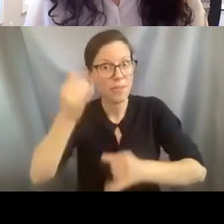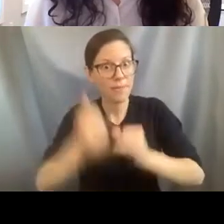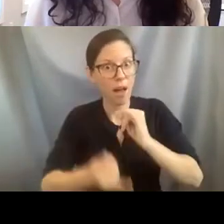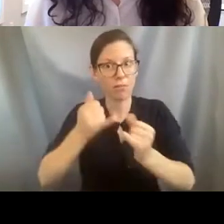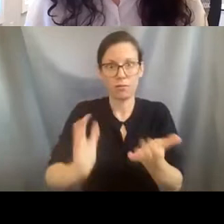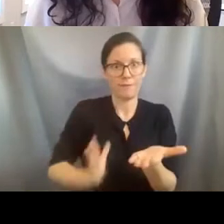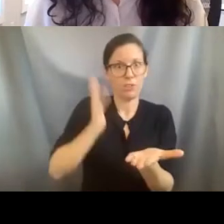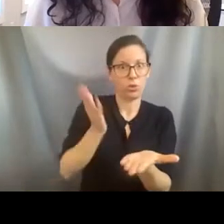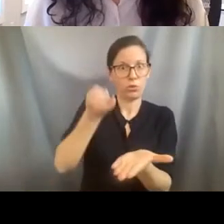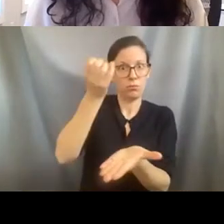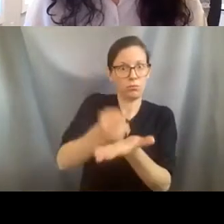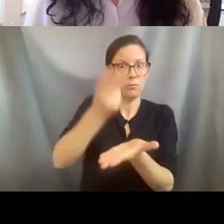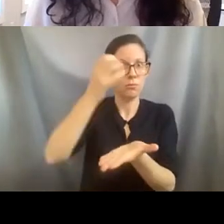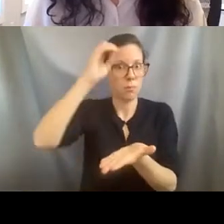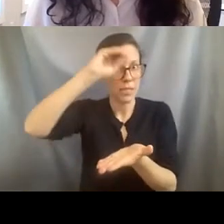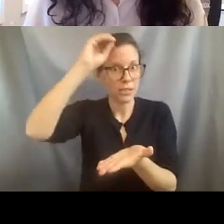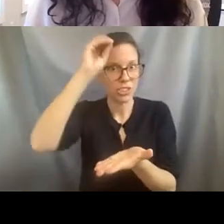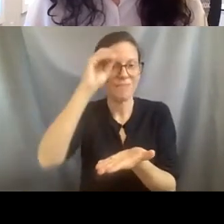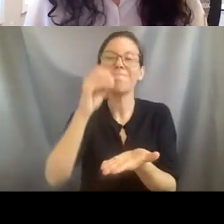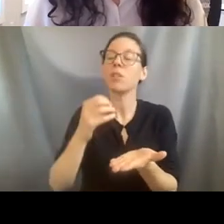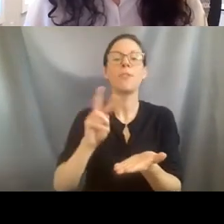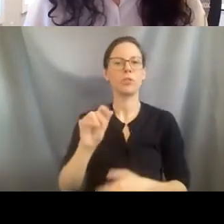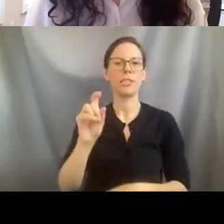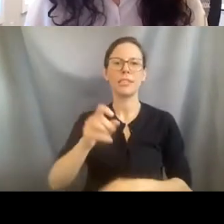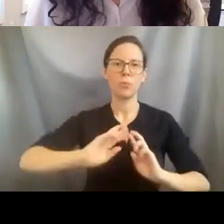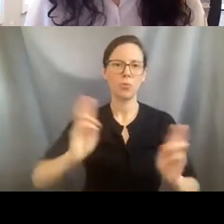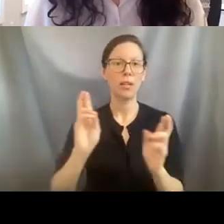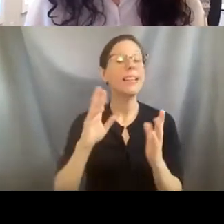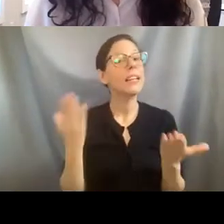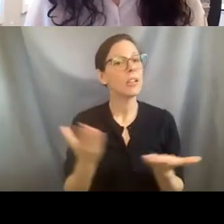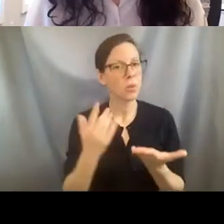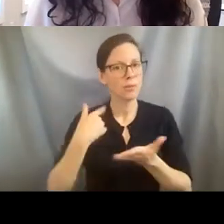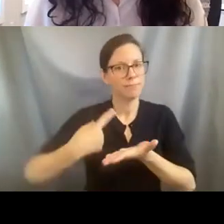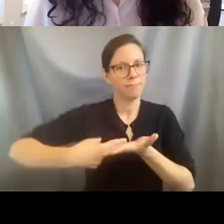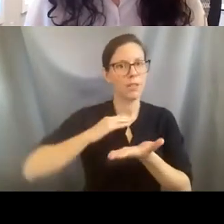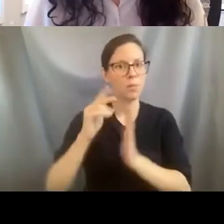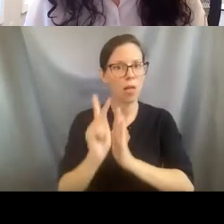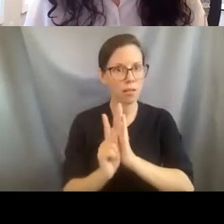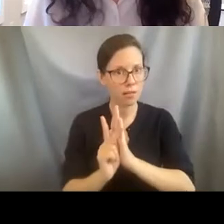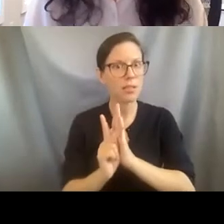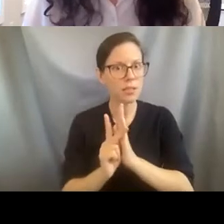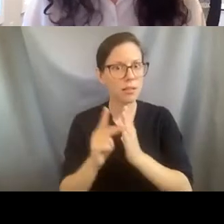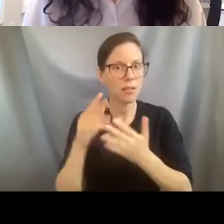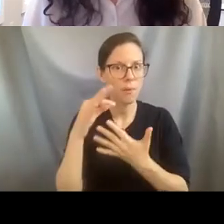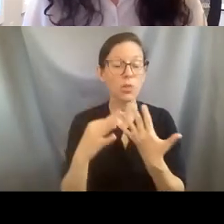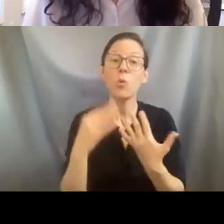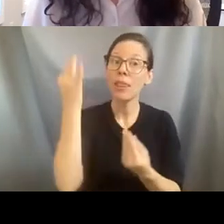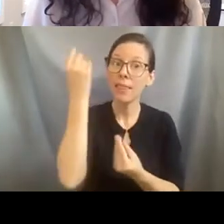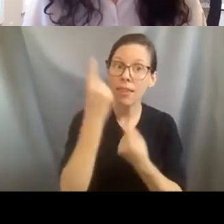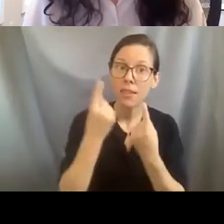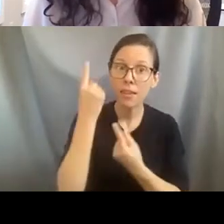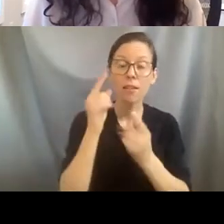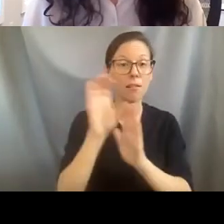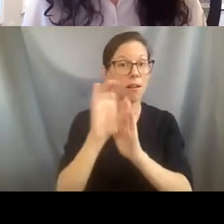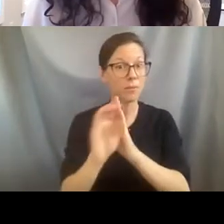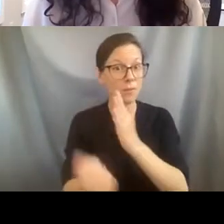in Virginia, we are discussing what our options, our policy options are. A constitutional amendment is being seriously discussed by